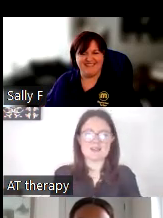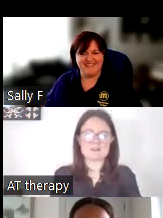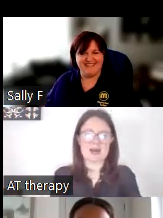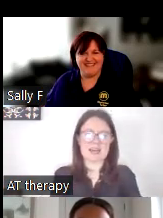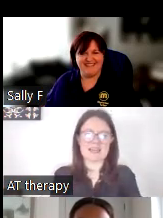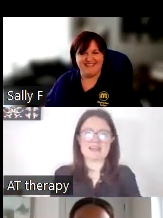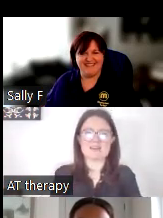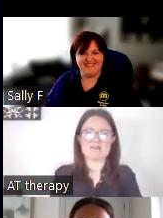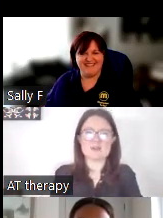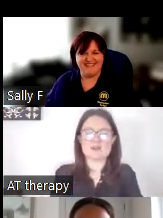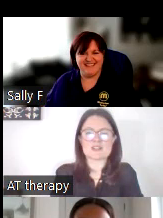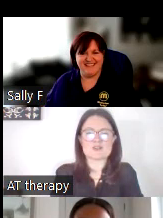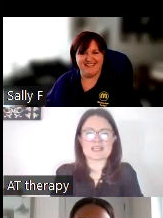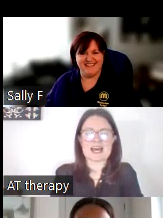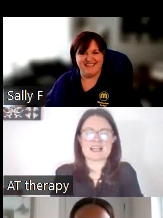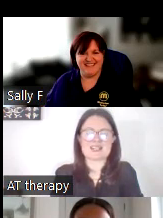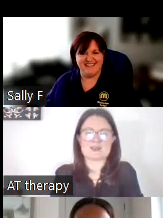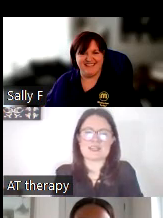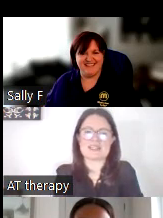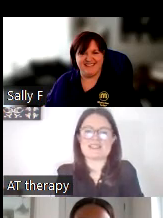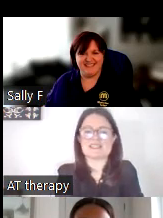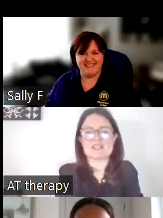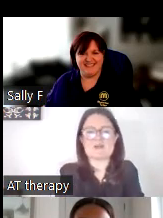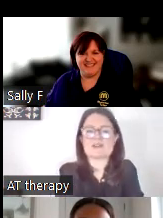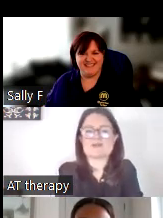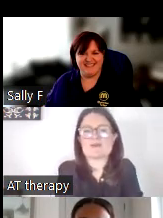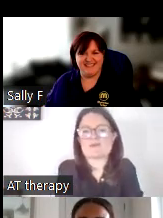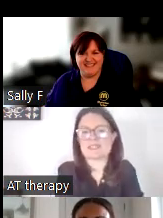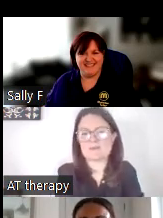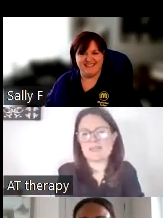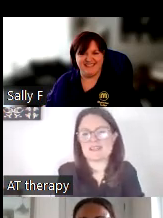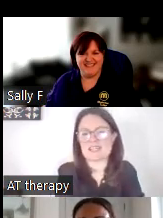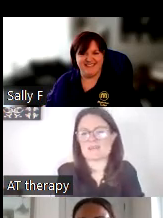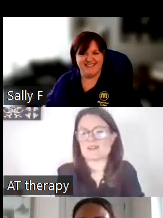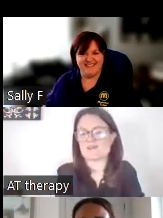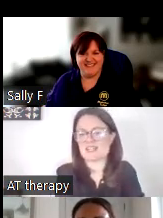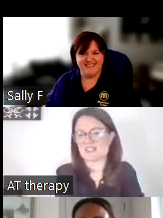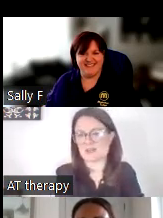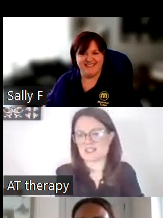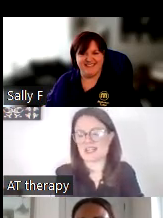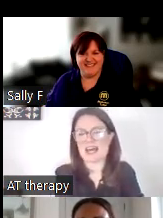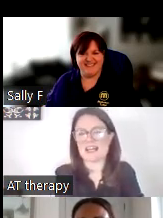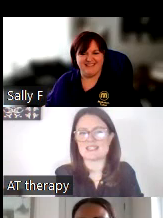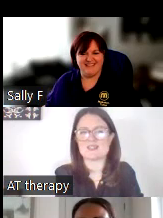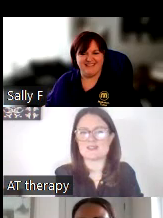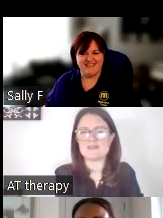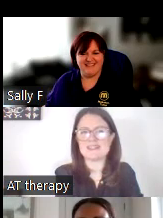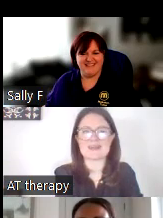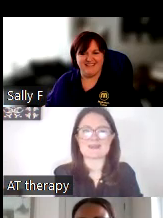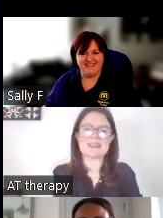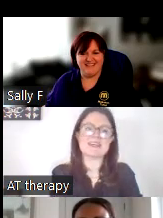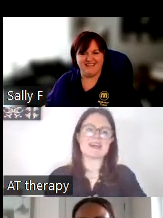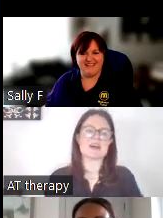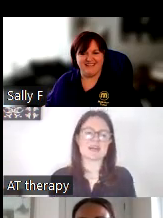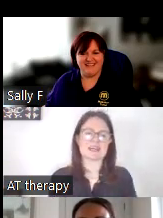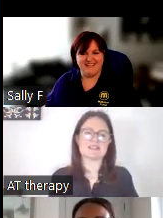do hello, goodbye, food, drink and toilet. So just remembering to speak and think about your facial expression as you're doing